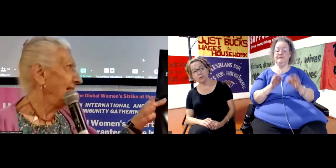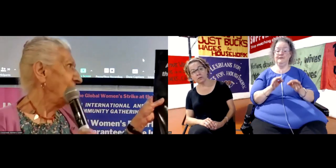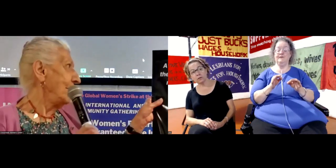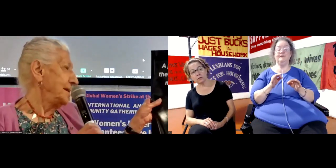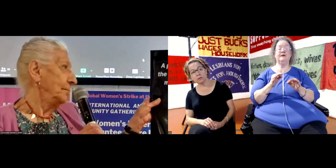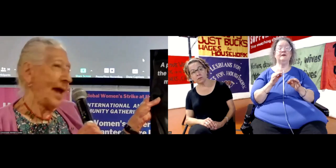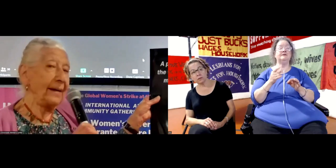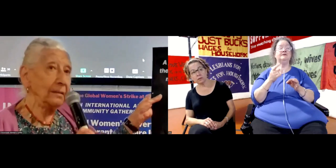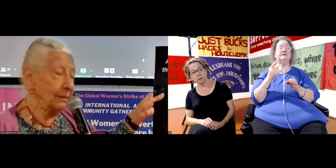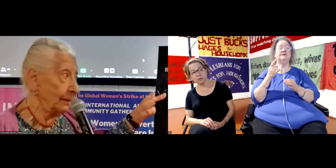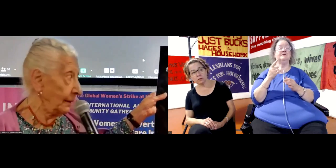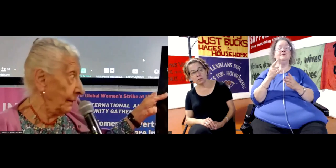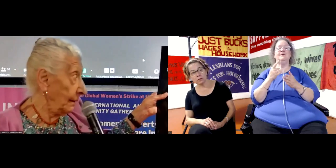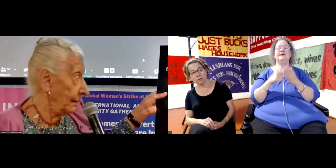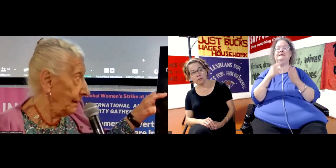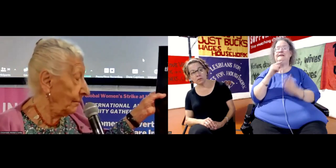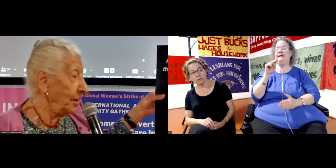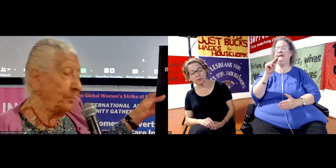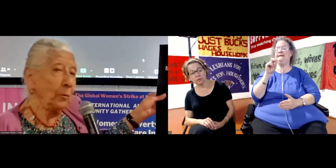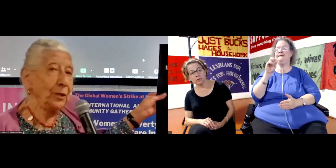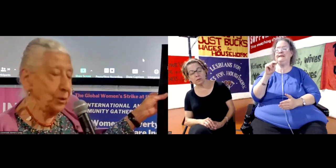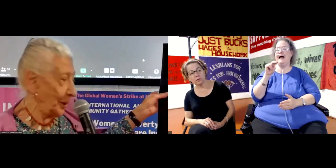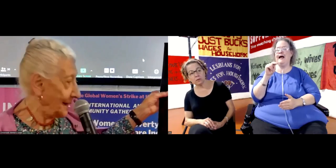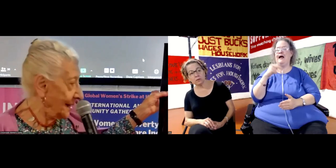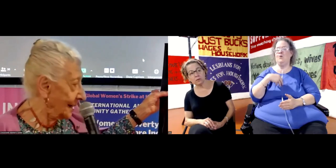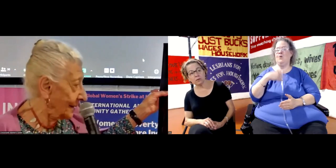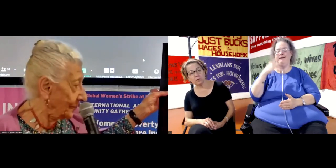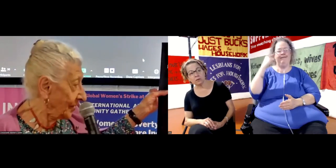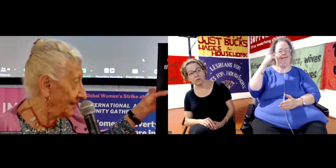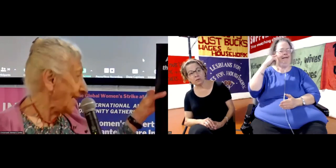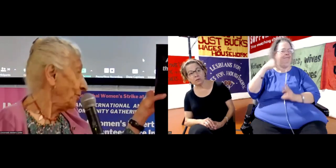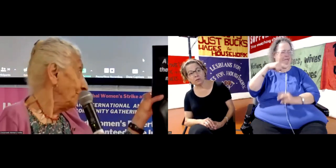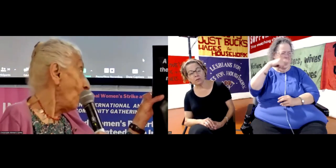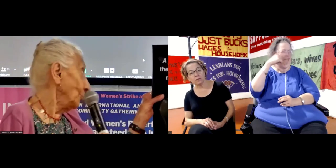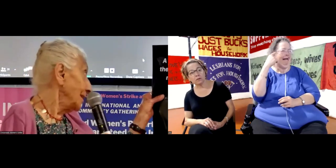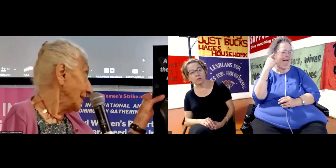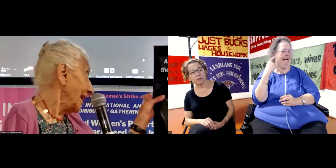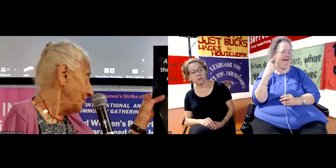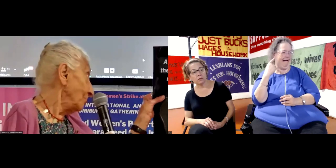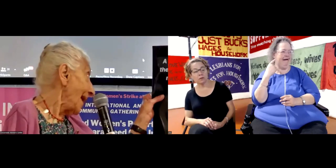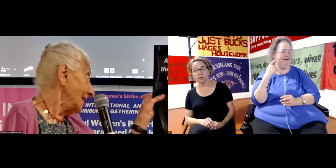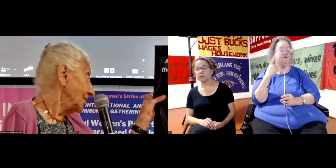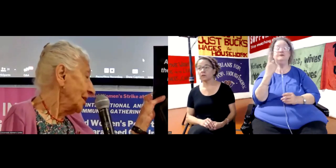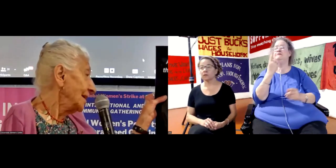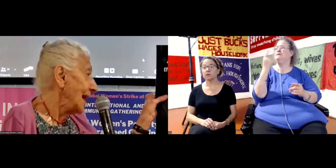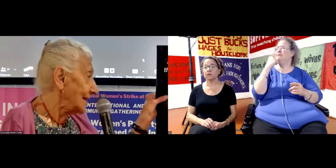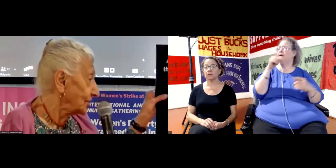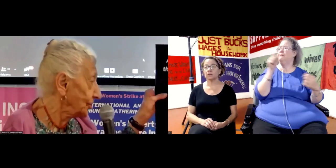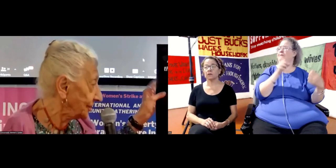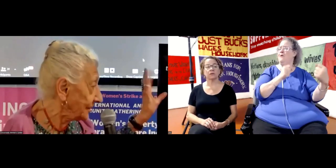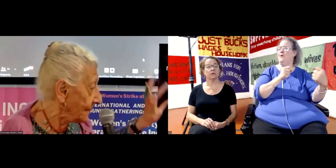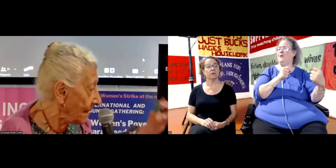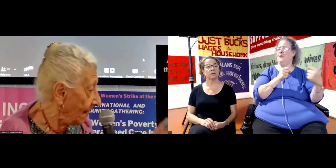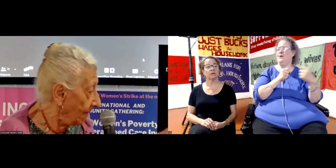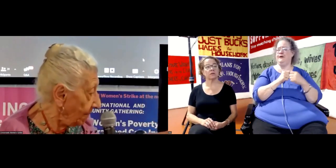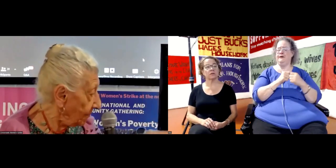non-white, I think they mean black, people were doing. Thank you for holding it. Can you manage? Yes,